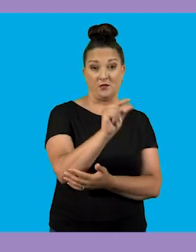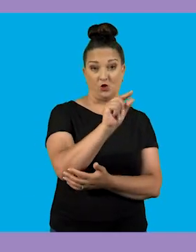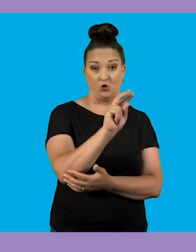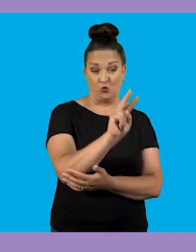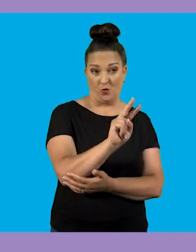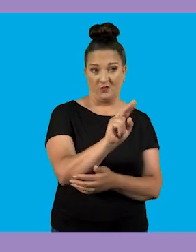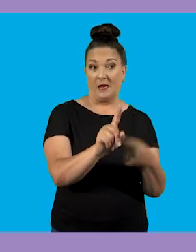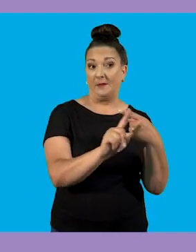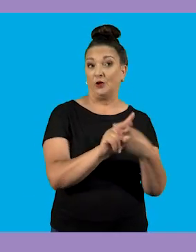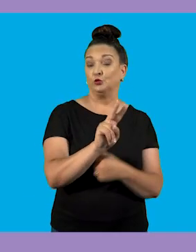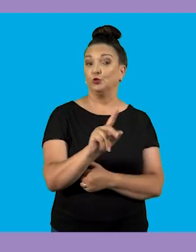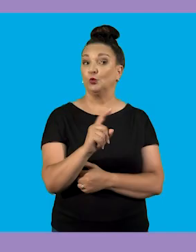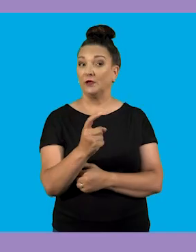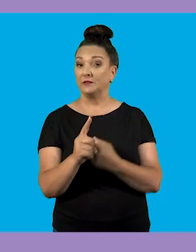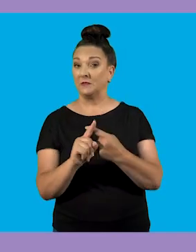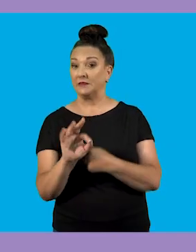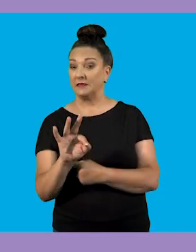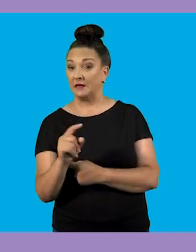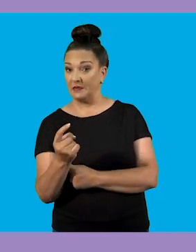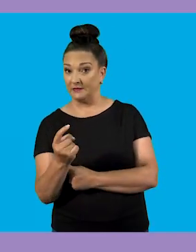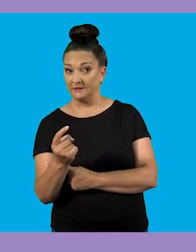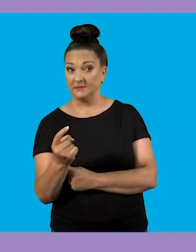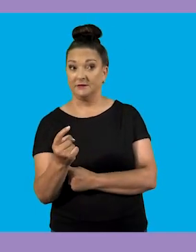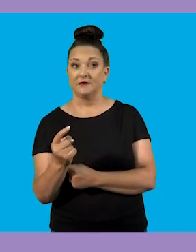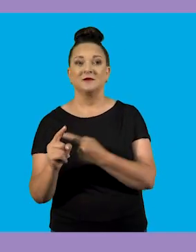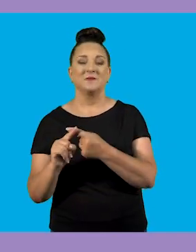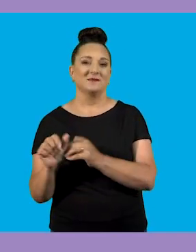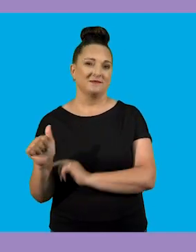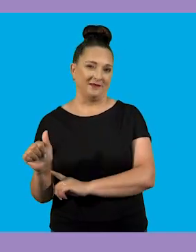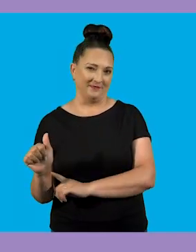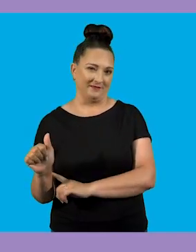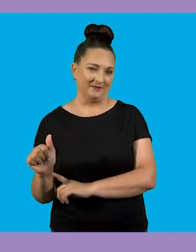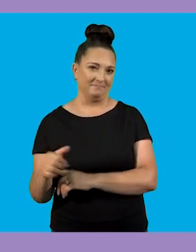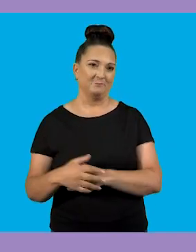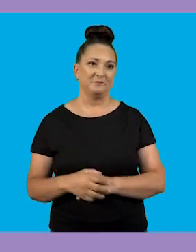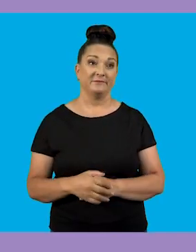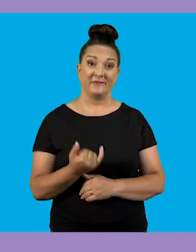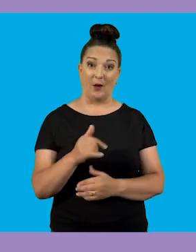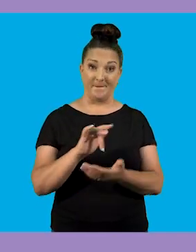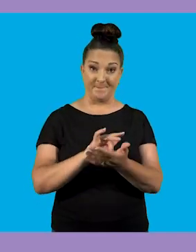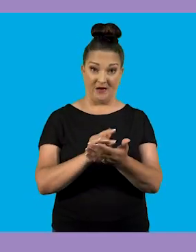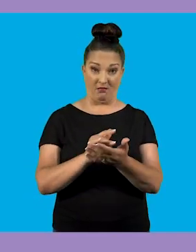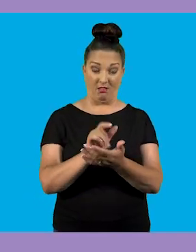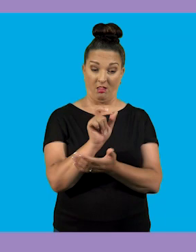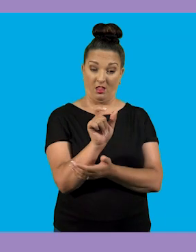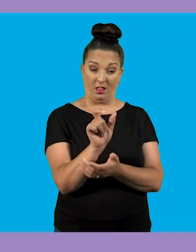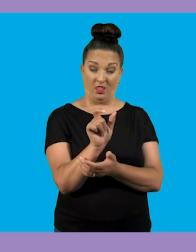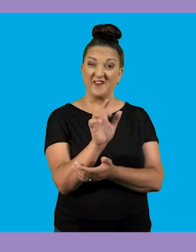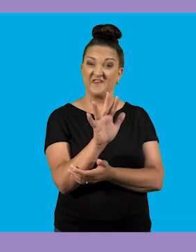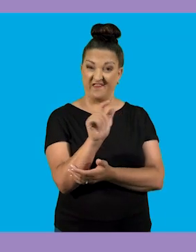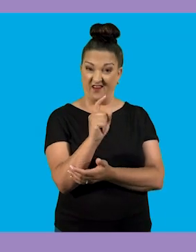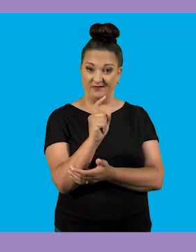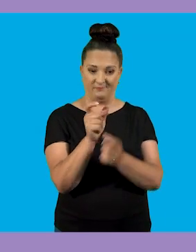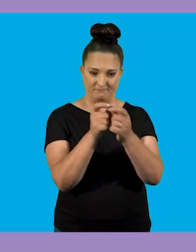squared plus 2x plus 3x plus 6. So I've taken that middle term, which